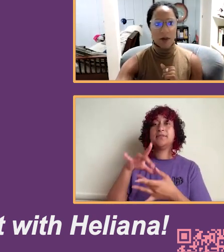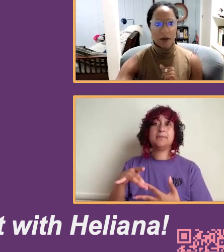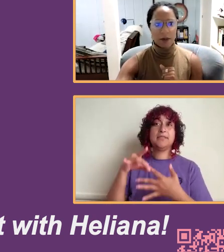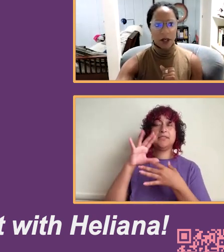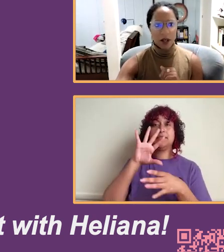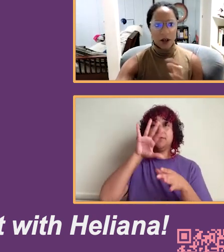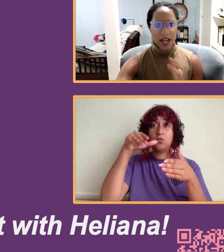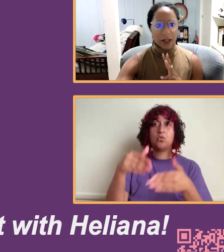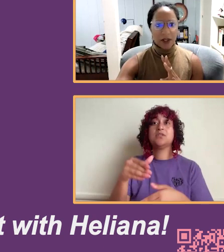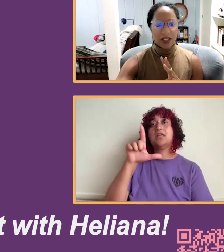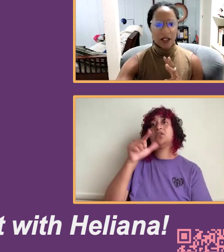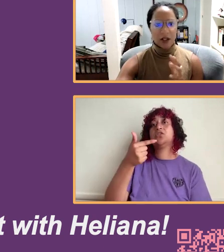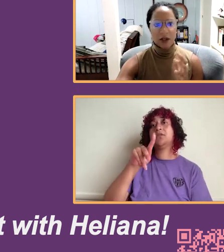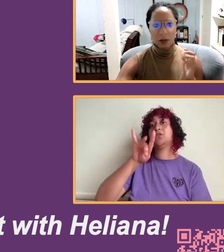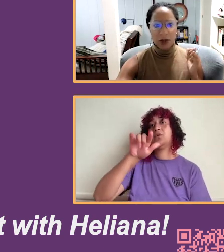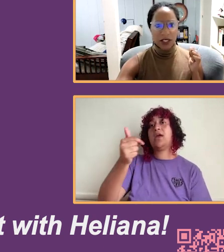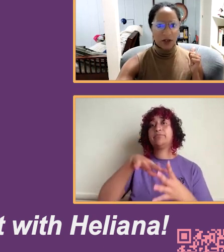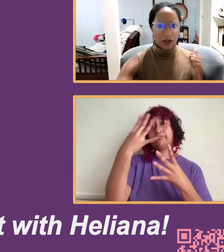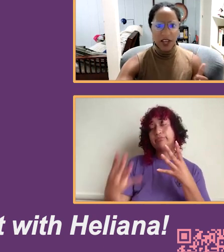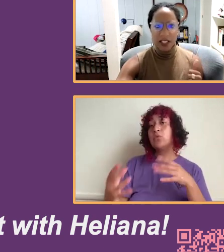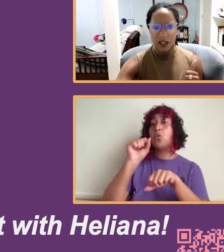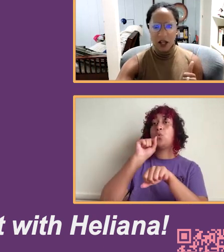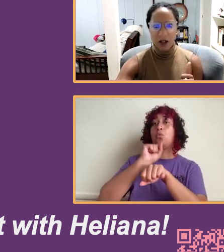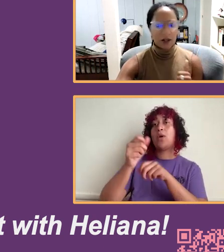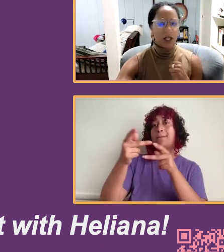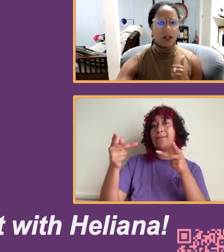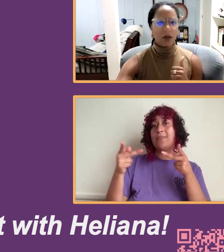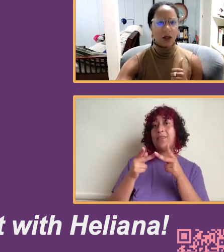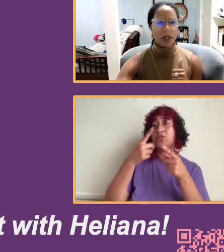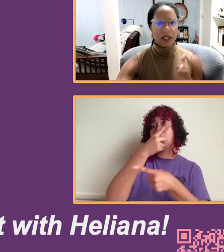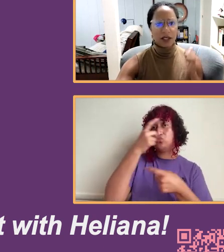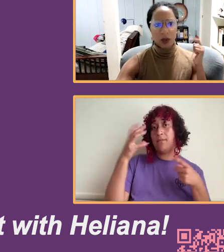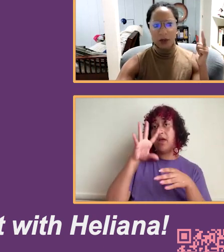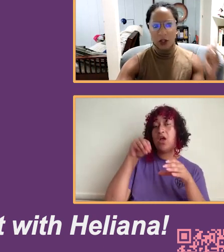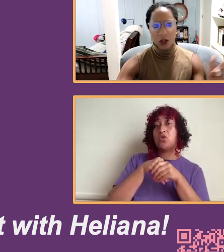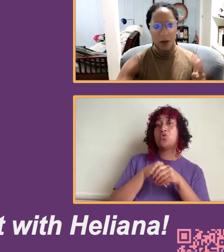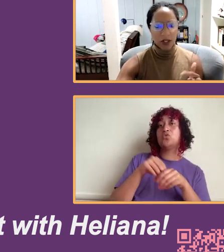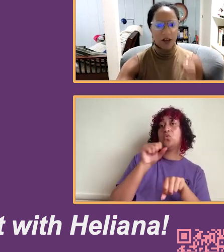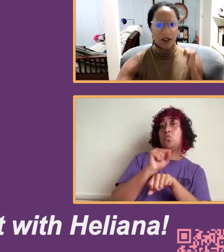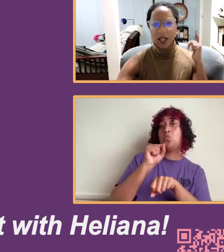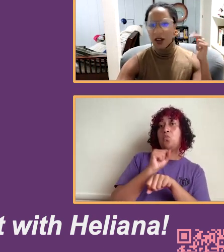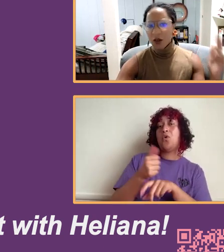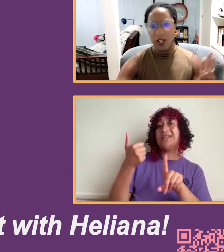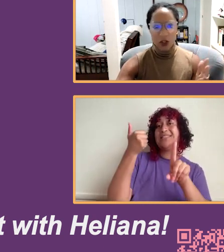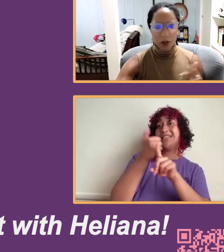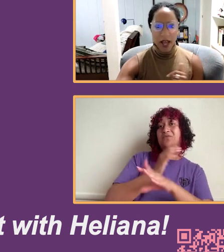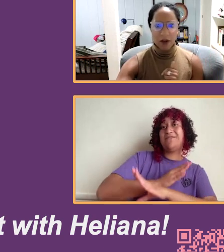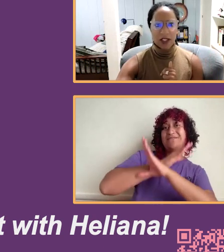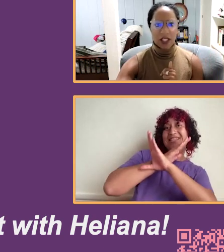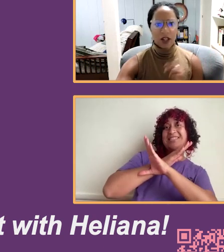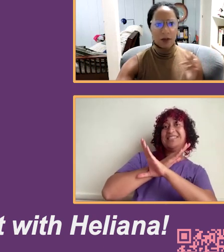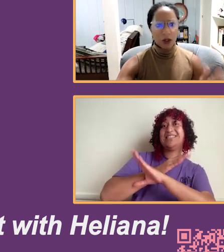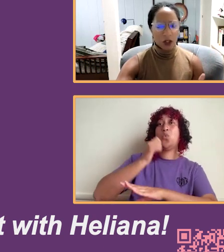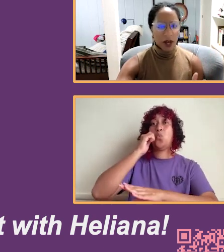workplace trauma. Her expertise includes employee self-defense in toxic workplaces, workplace trauma recovery, racial